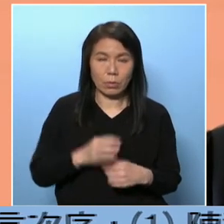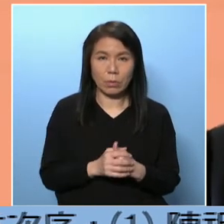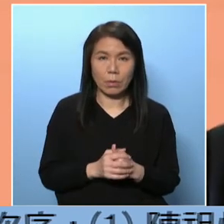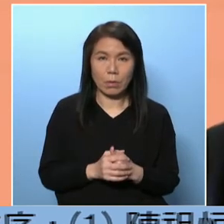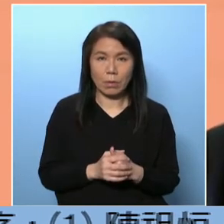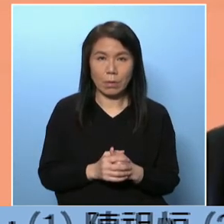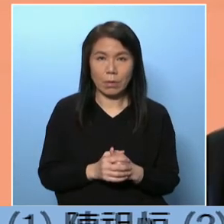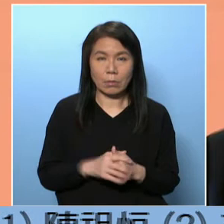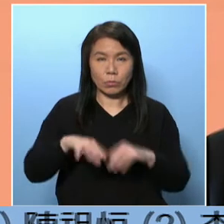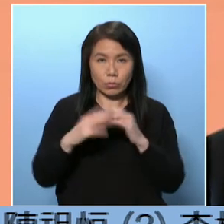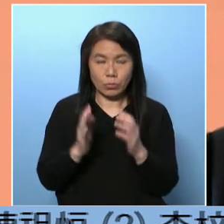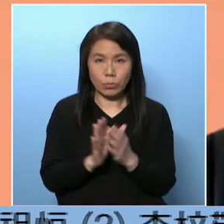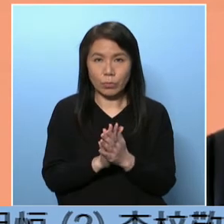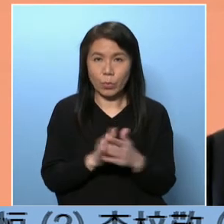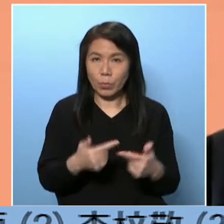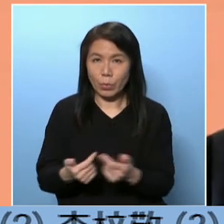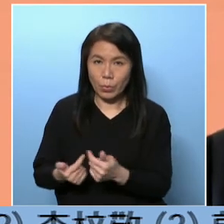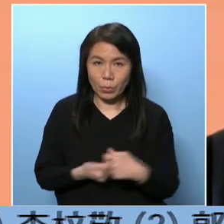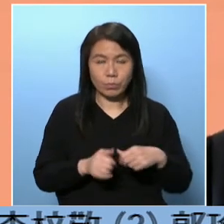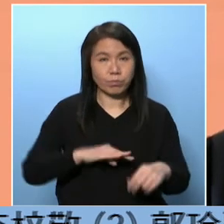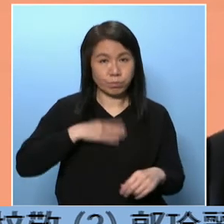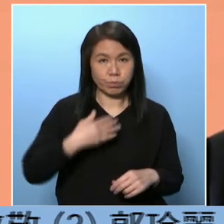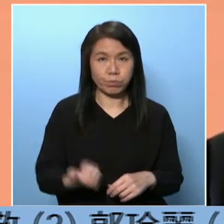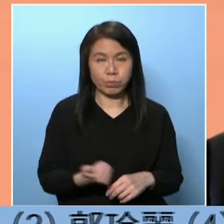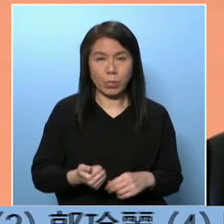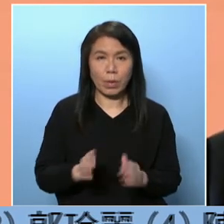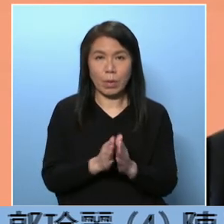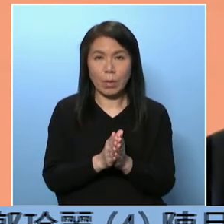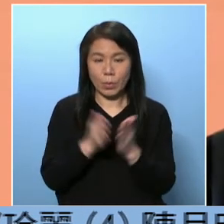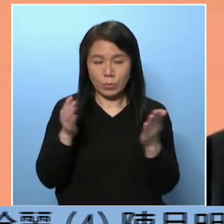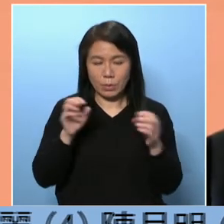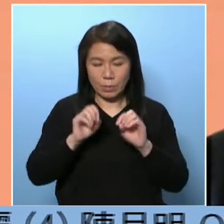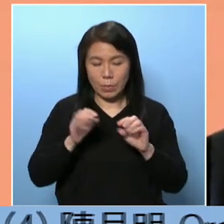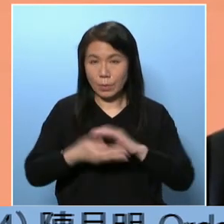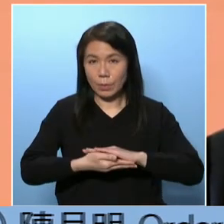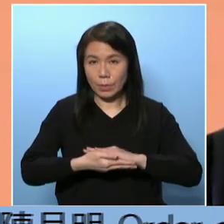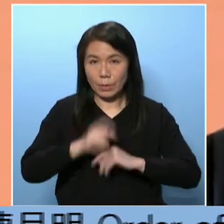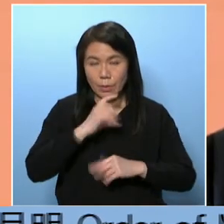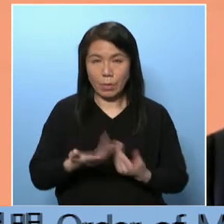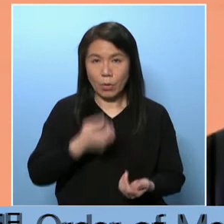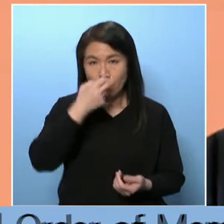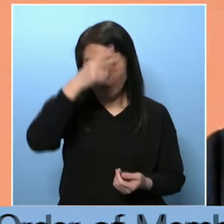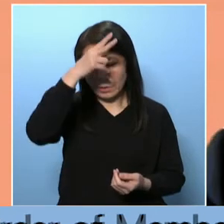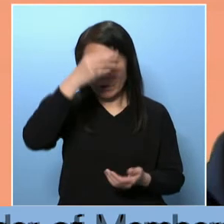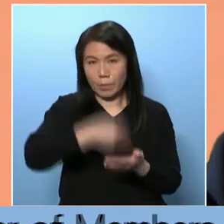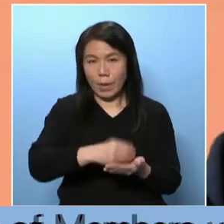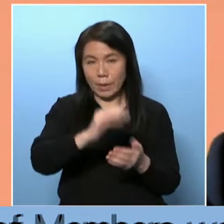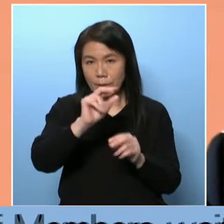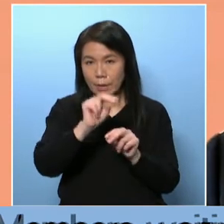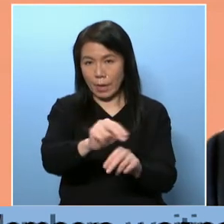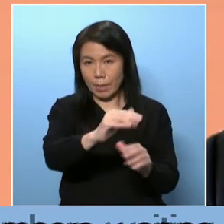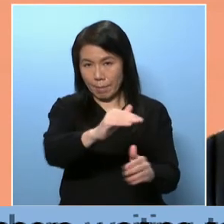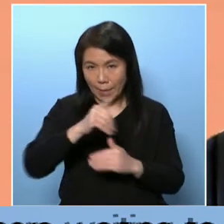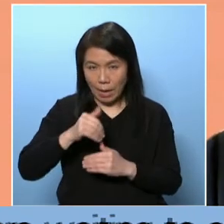very patient. He has been advocating people to take the jab. And the SAR government has